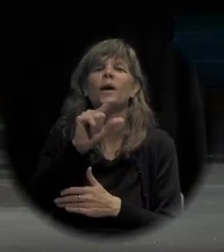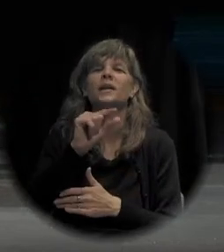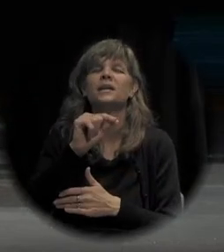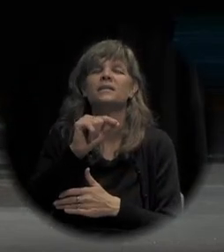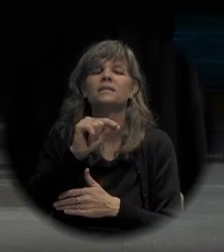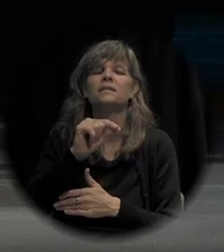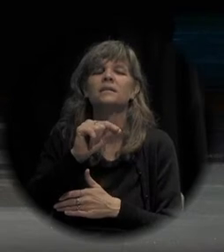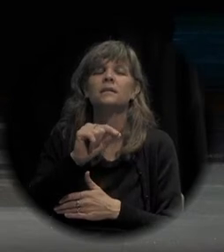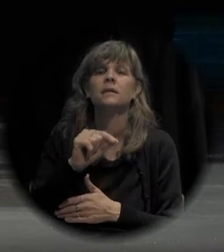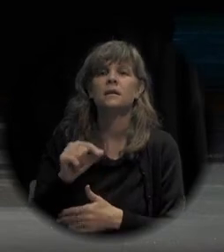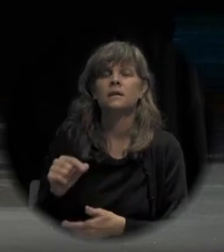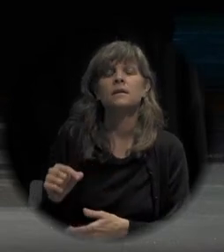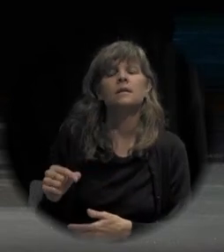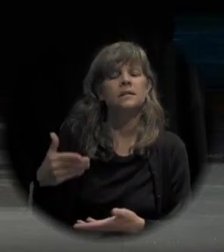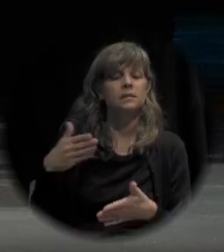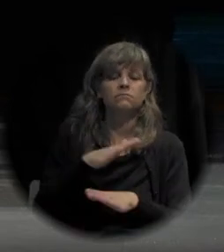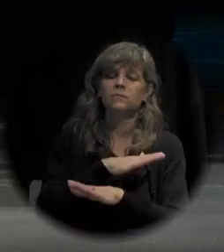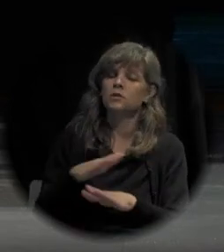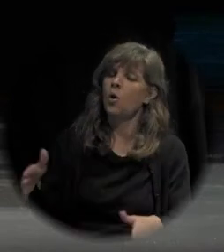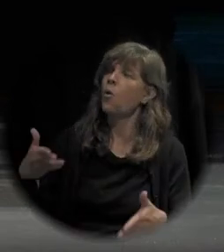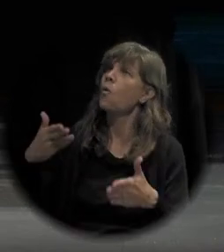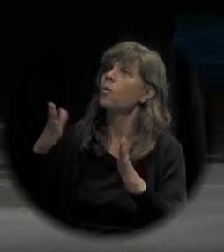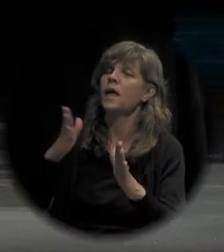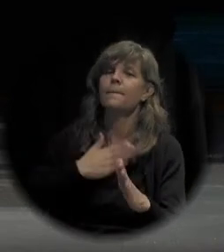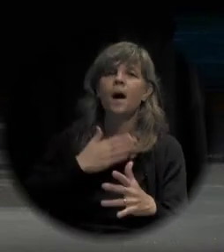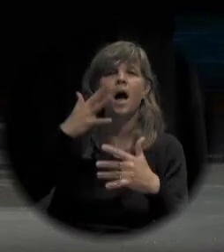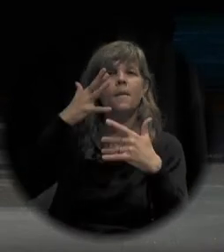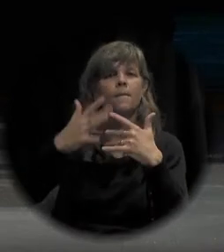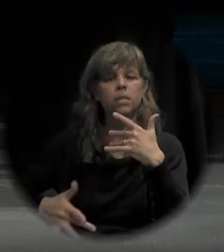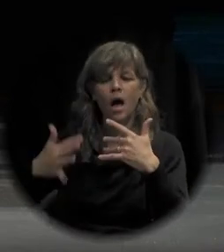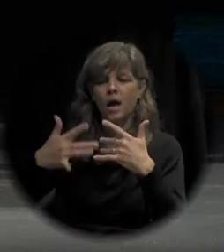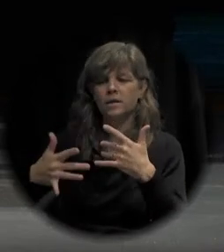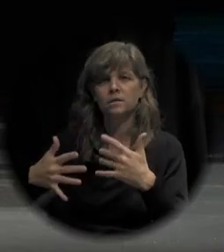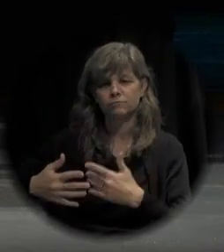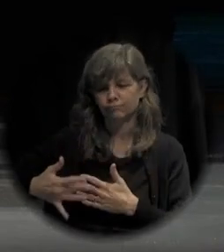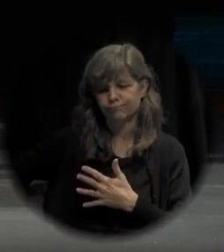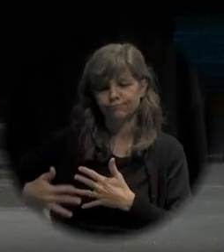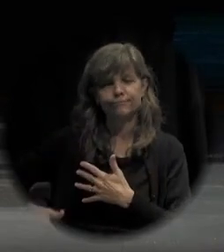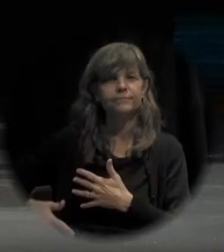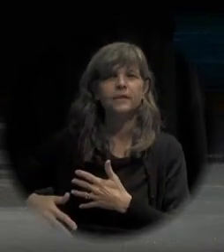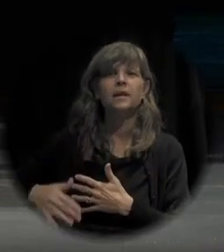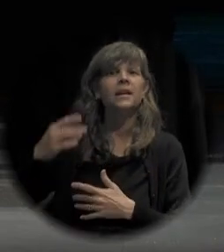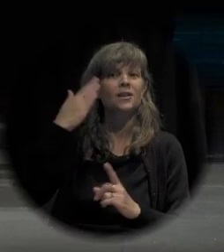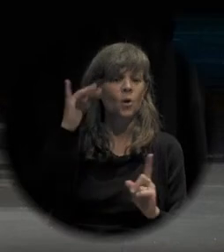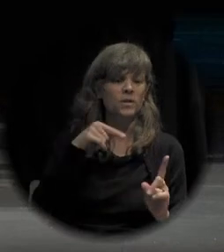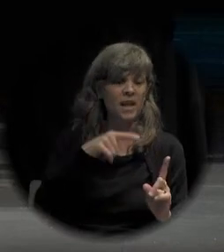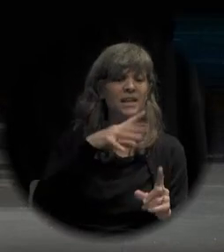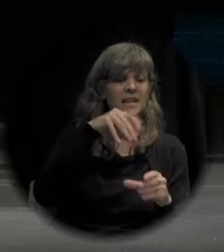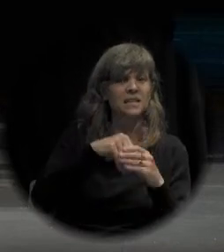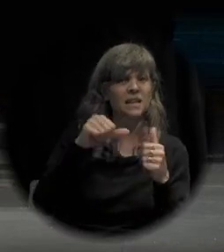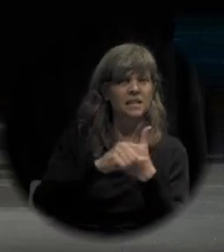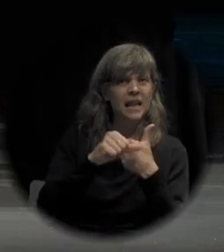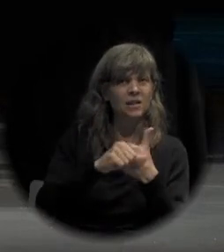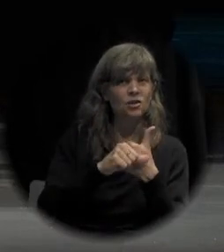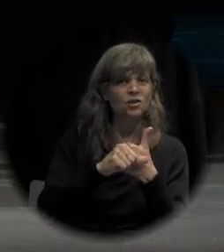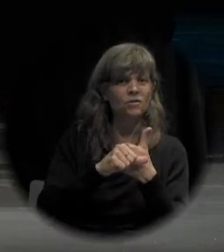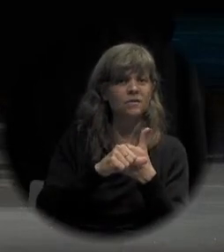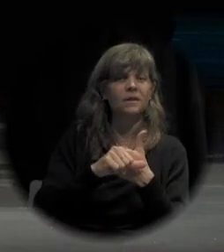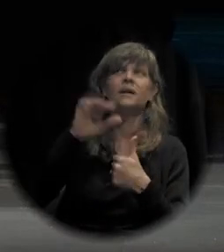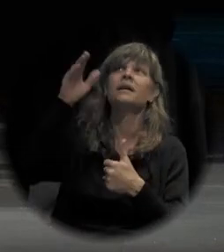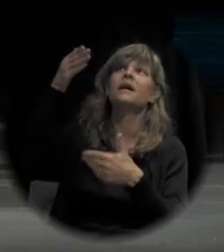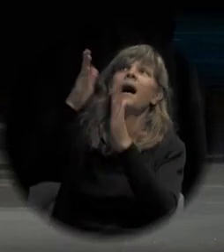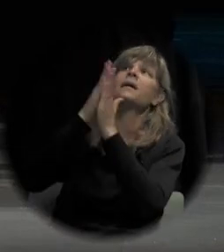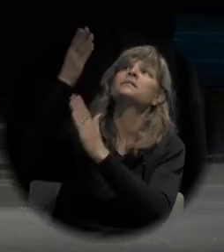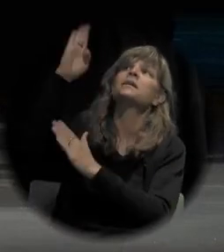not my blood fall to the earth away from the presence of the Lord. He realizes how tenuous his life is. He is